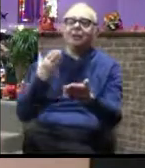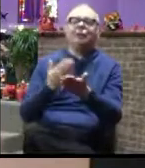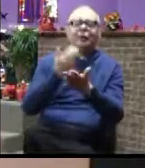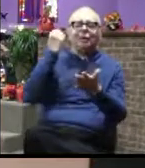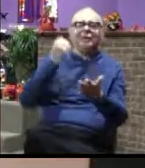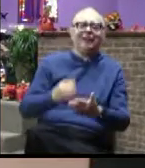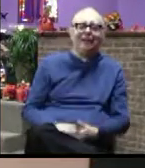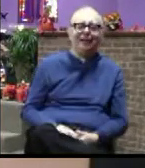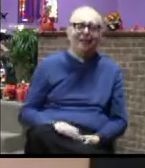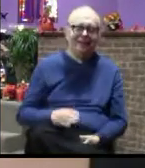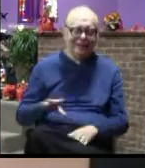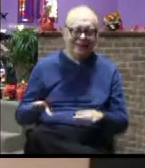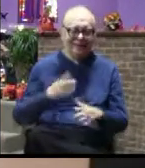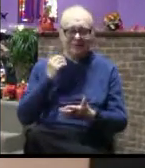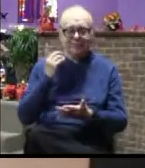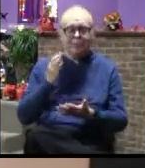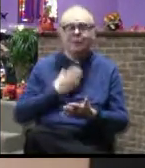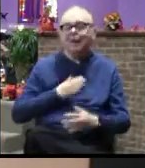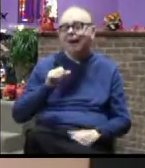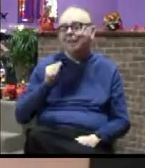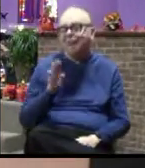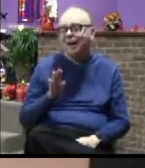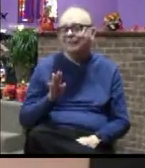Good. I'm doing my job.